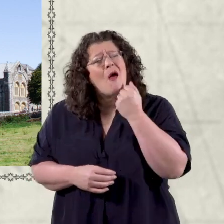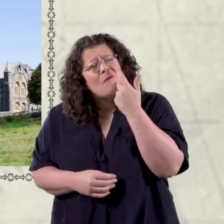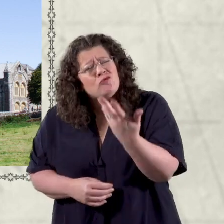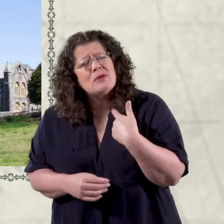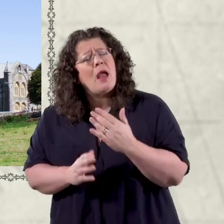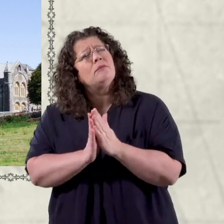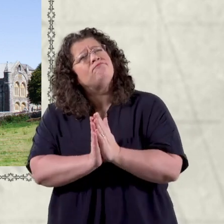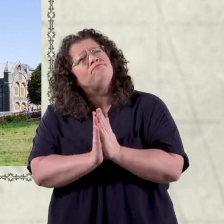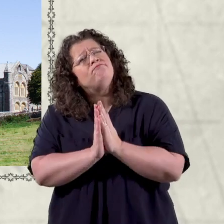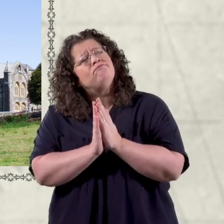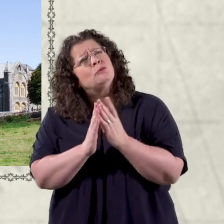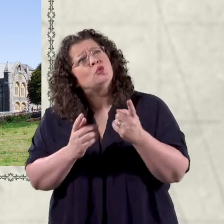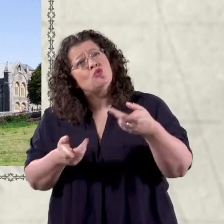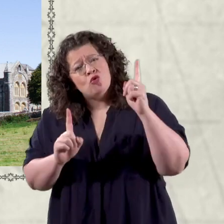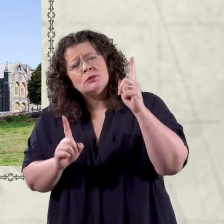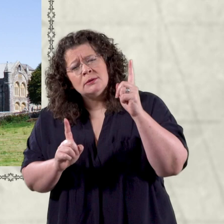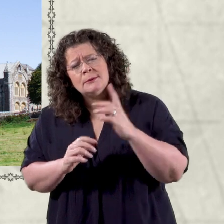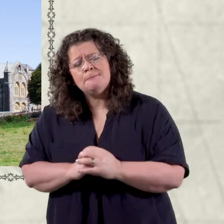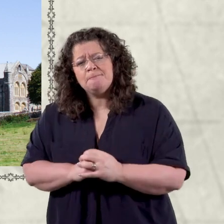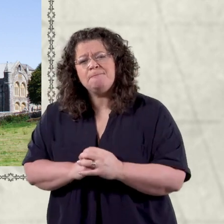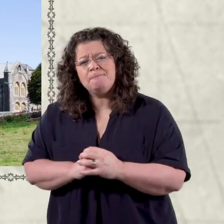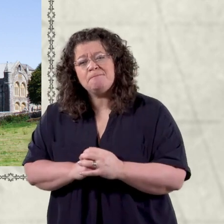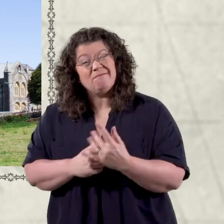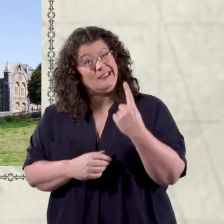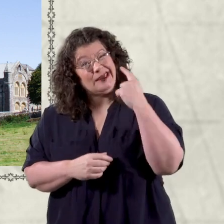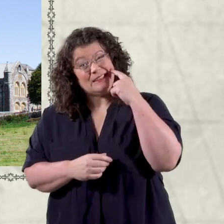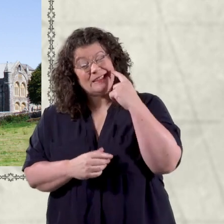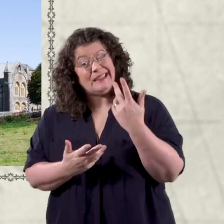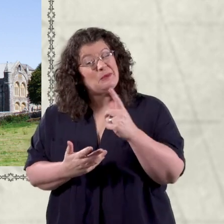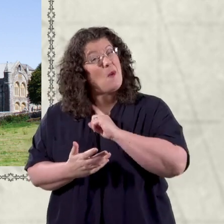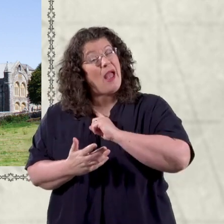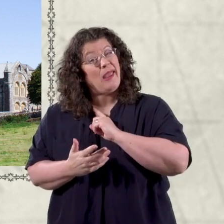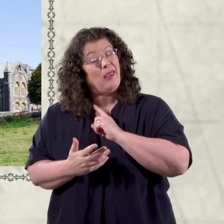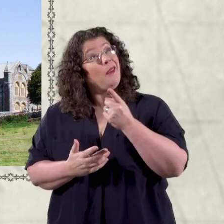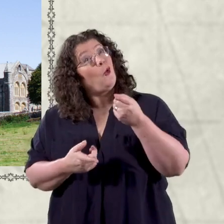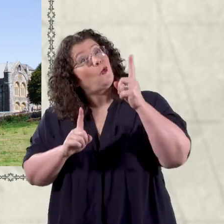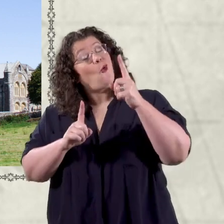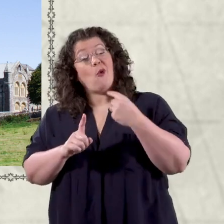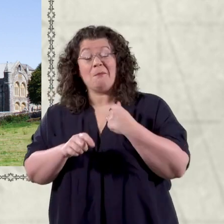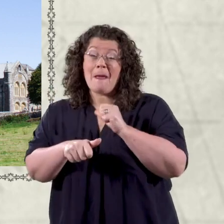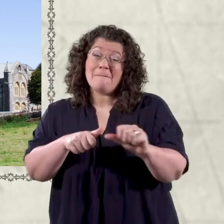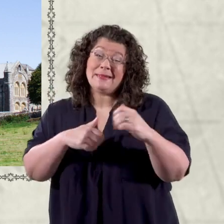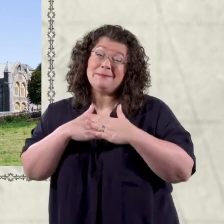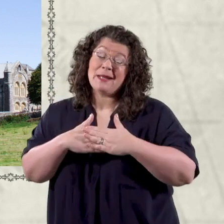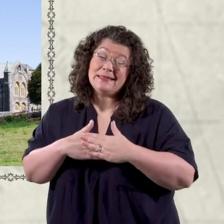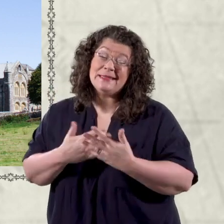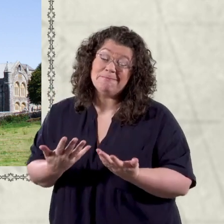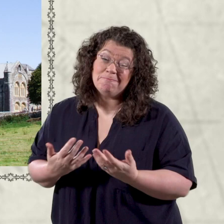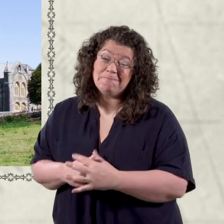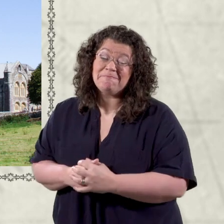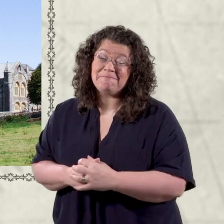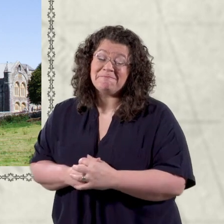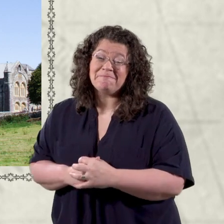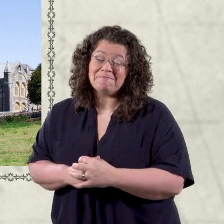day praying to God. And that was quite easy, really, because God was my best mate, you